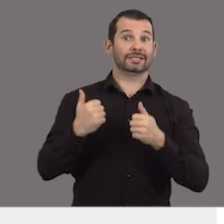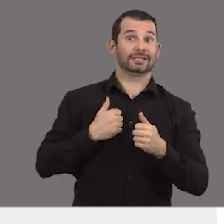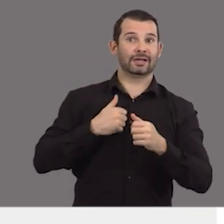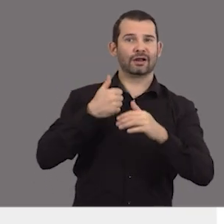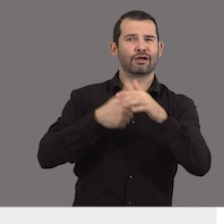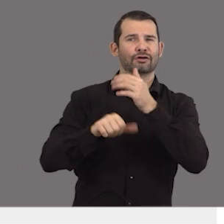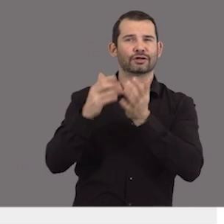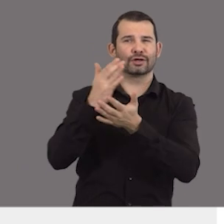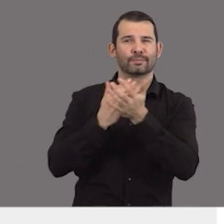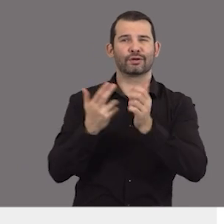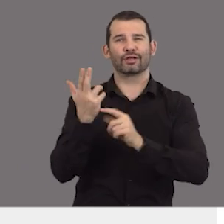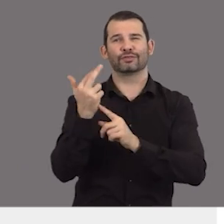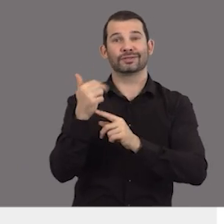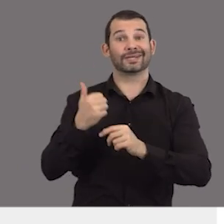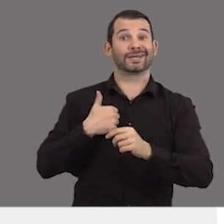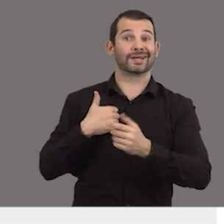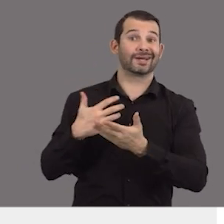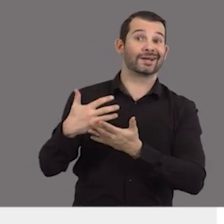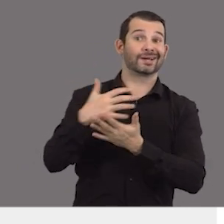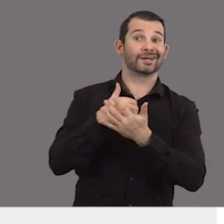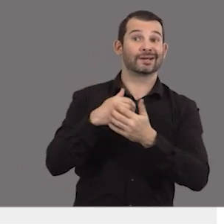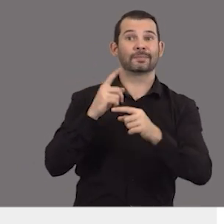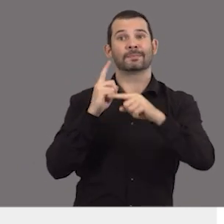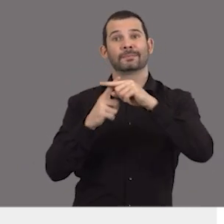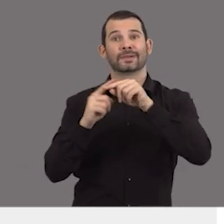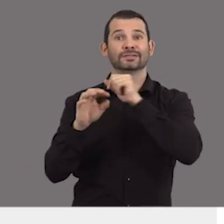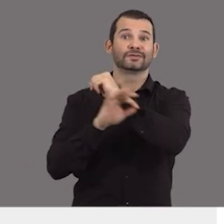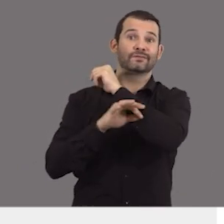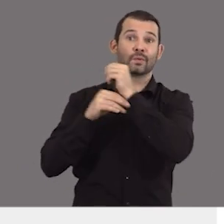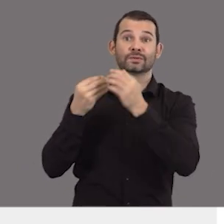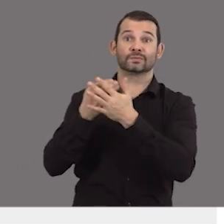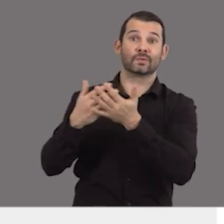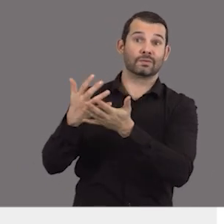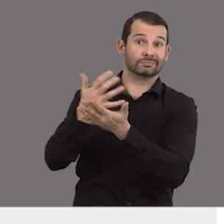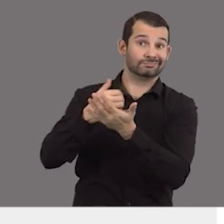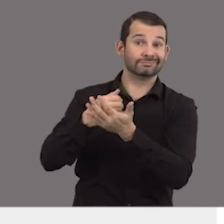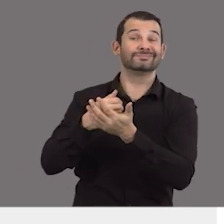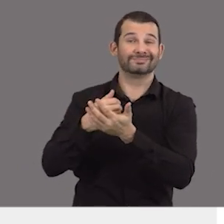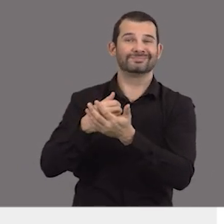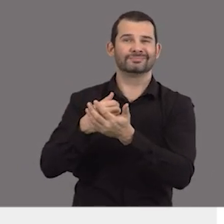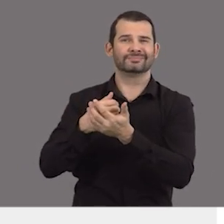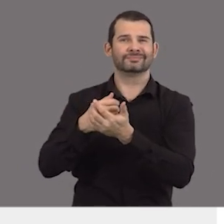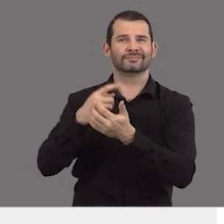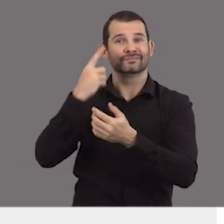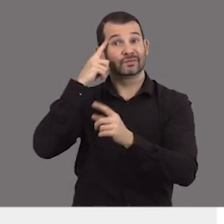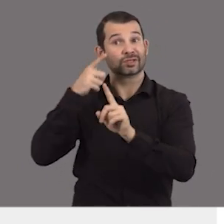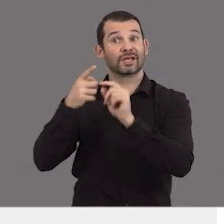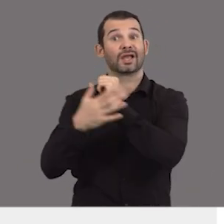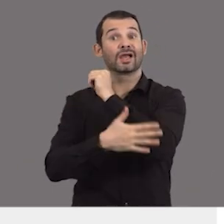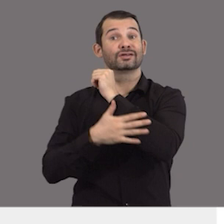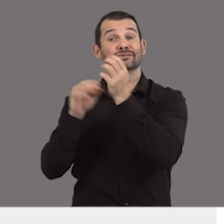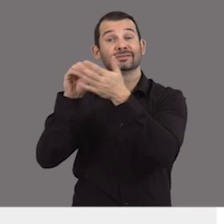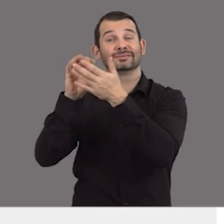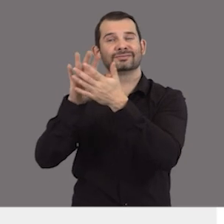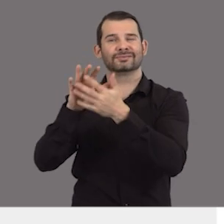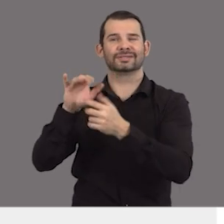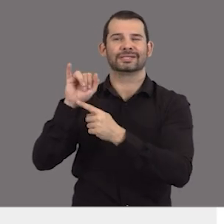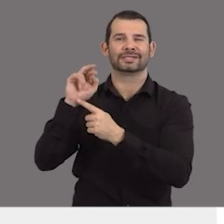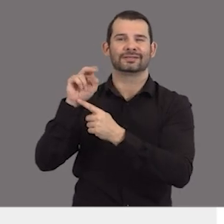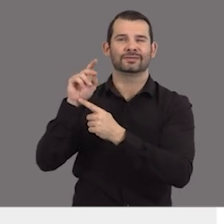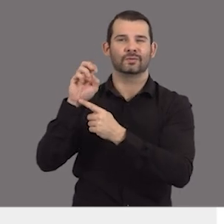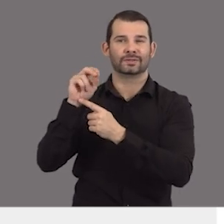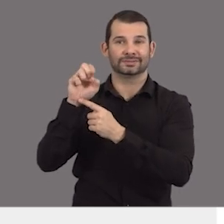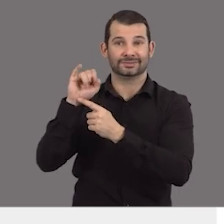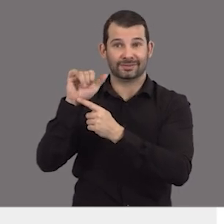in Canada under Part 13 Canadian income plus foreign sourced income. For the country,